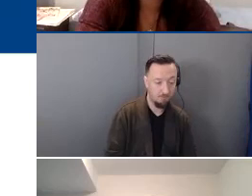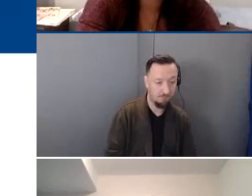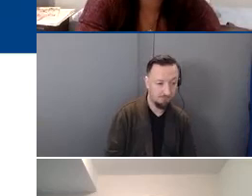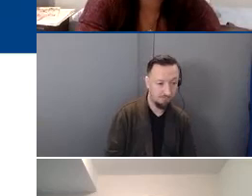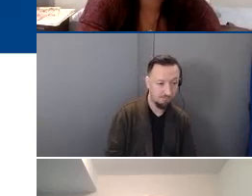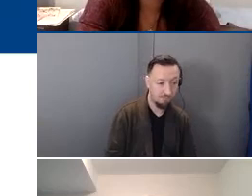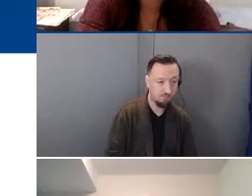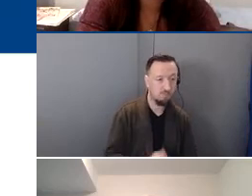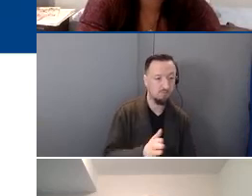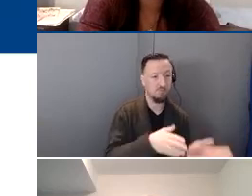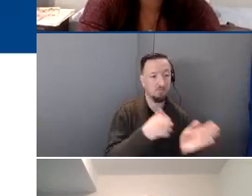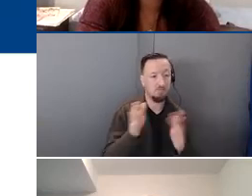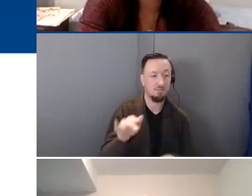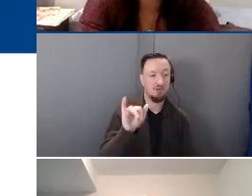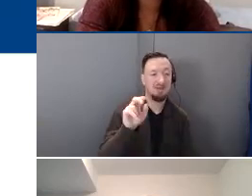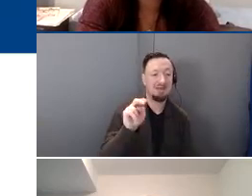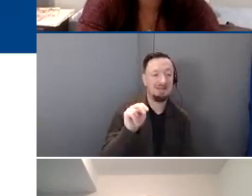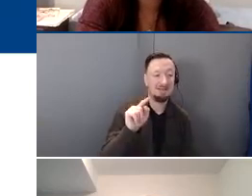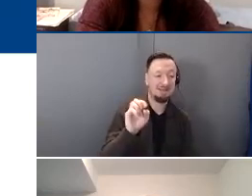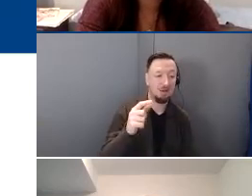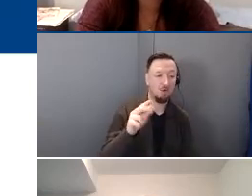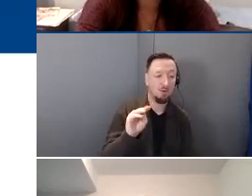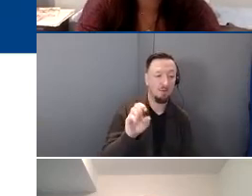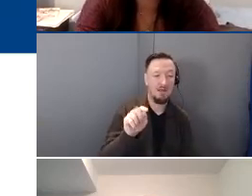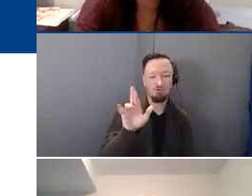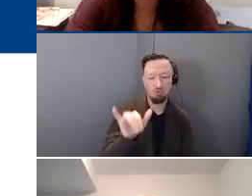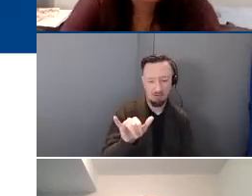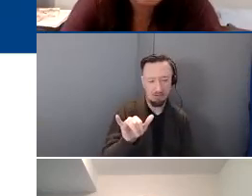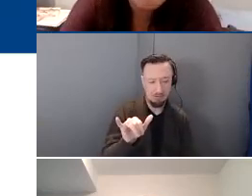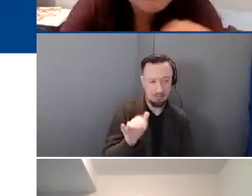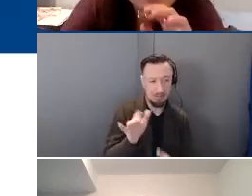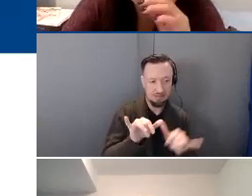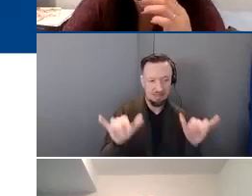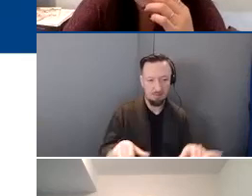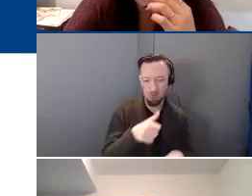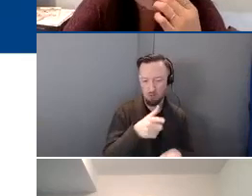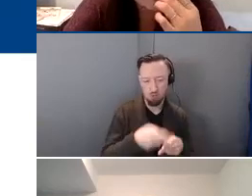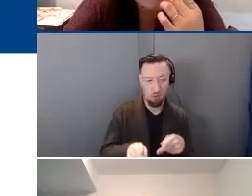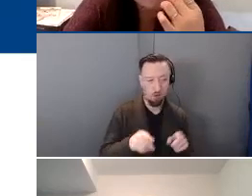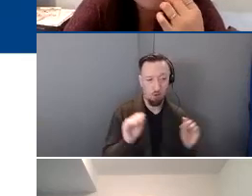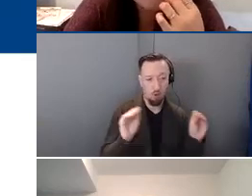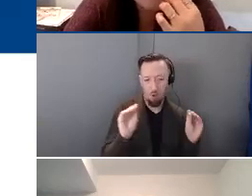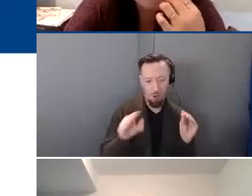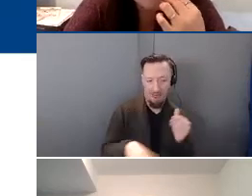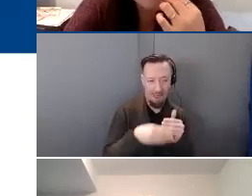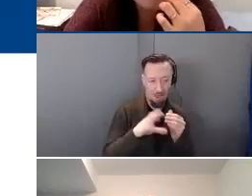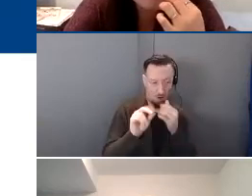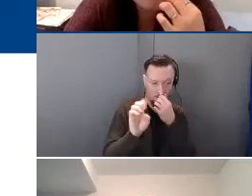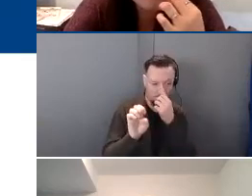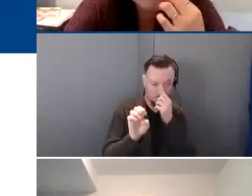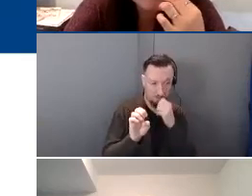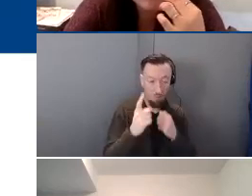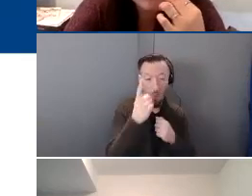Okay, so now we're moving into the integumentary system, and this is pretty short. We did not have any codes that were added. There was just